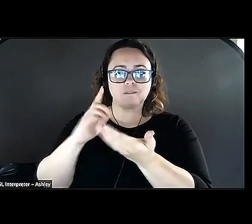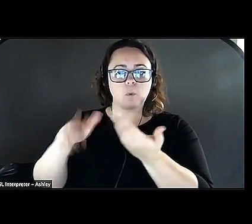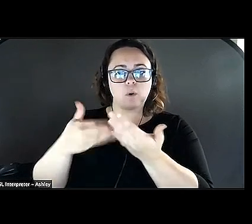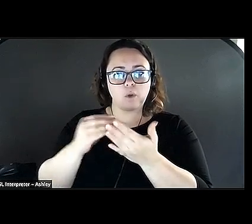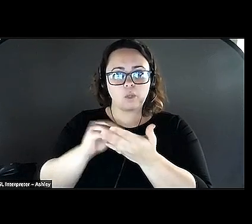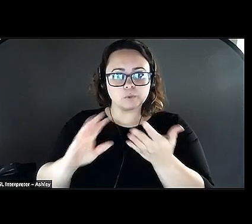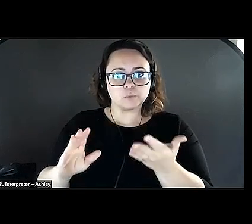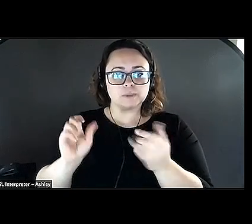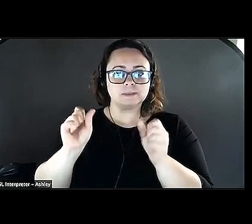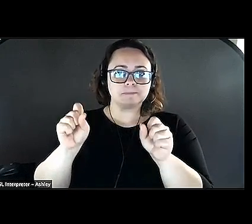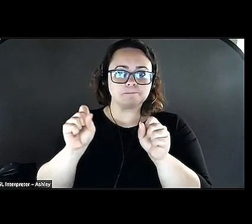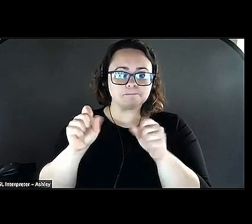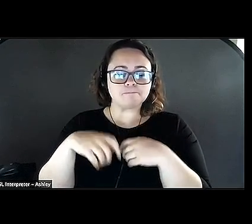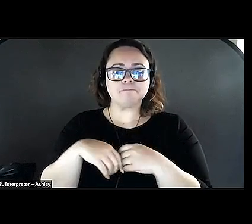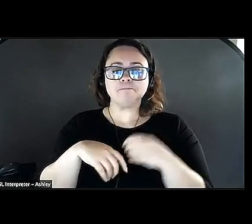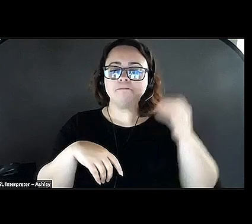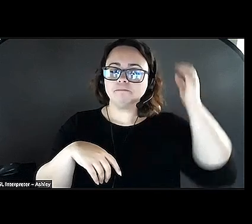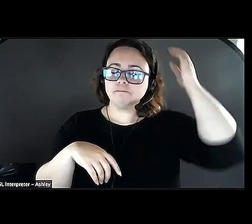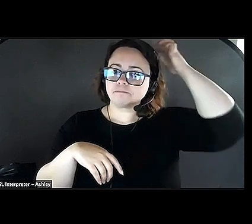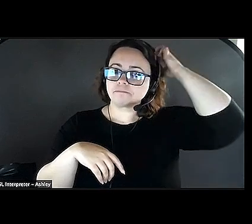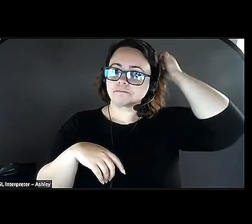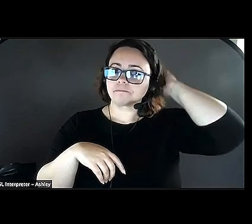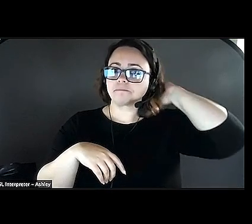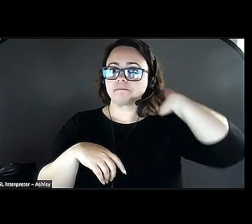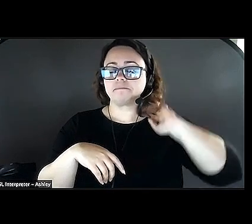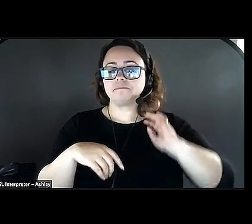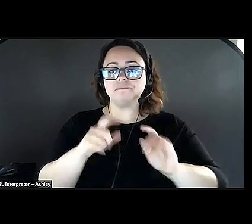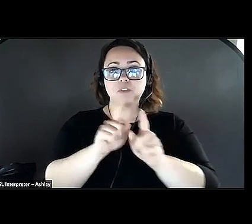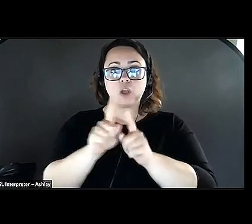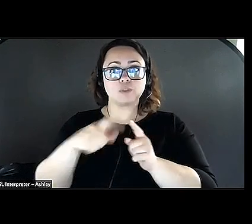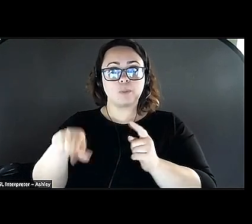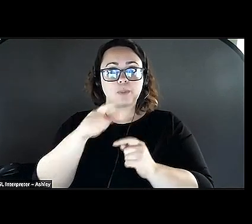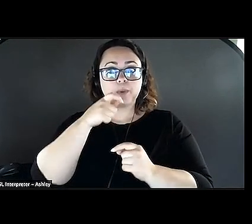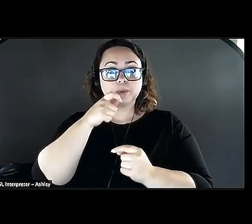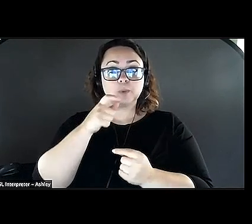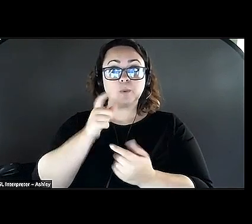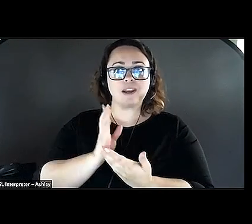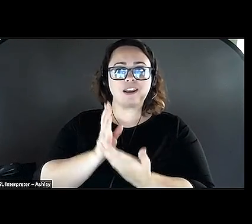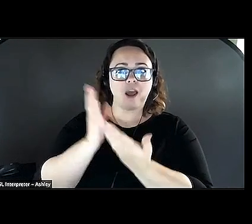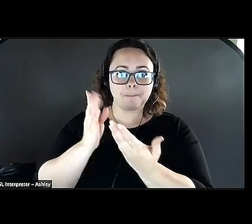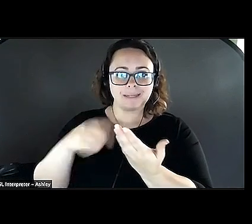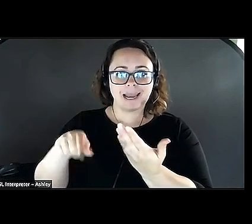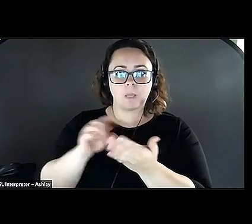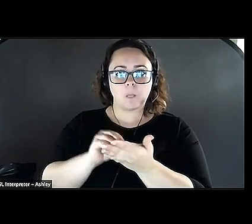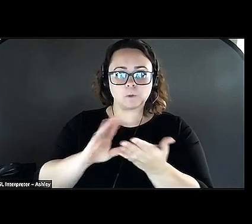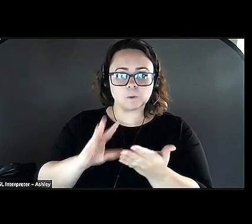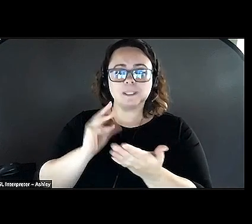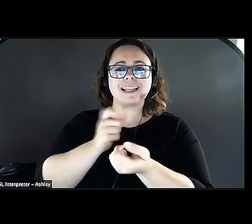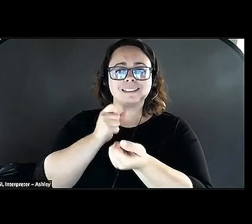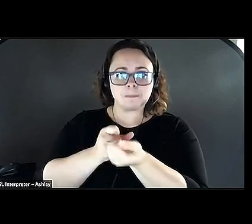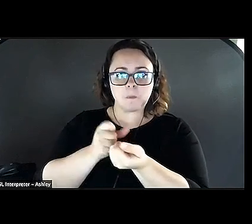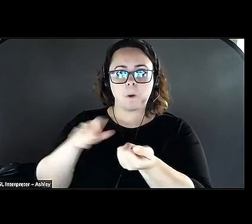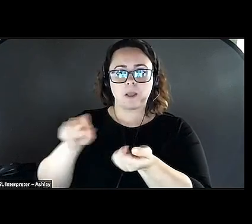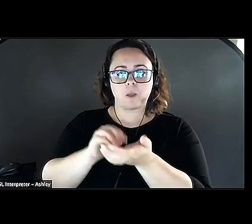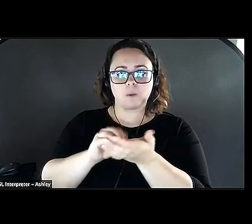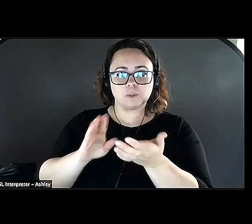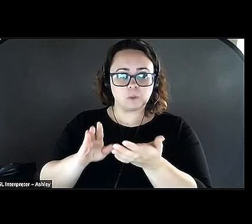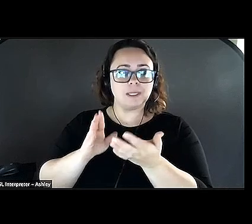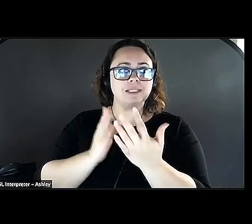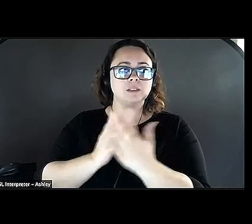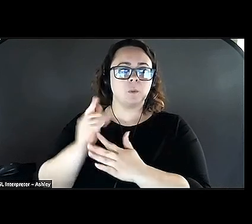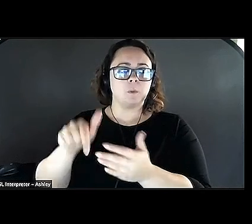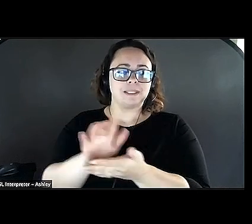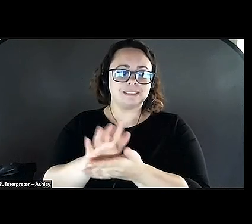students, as well as those of you who nominated them and supported them to go through this